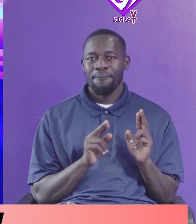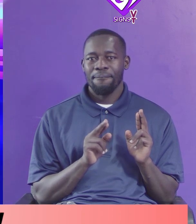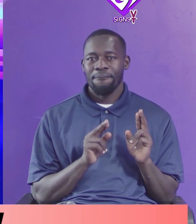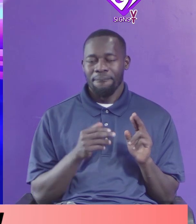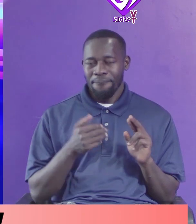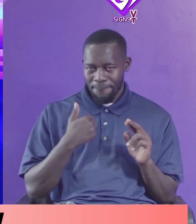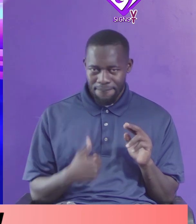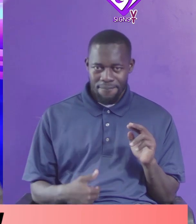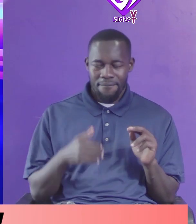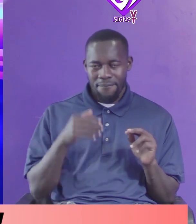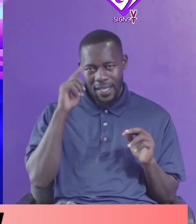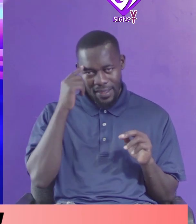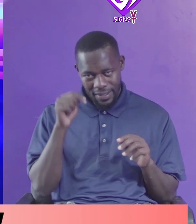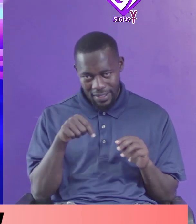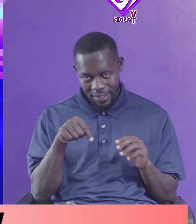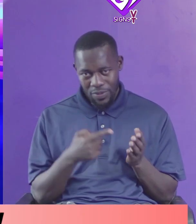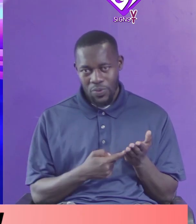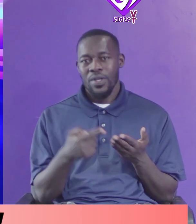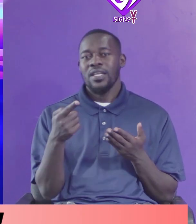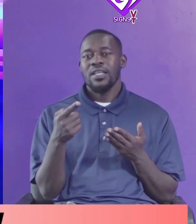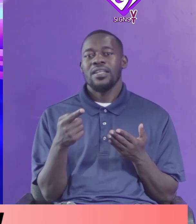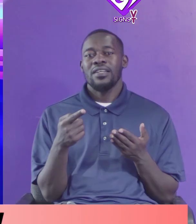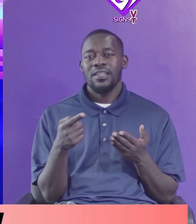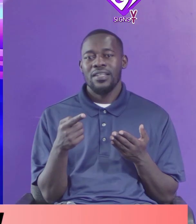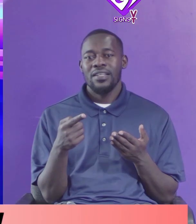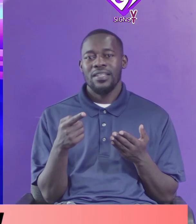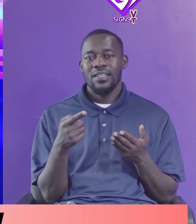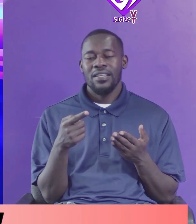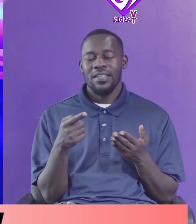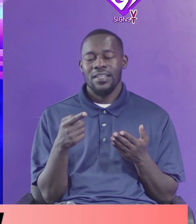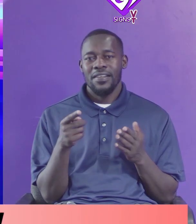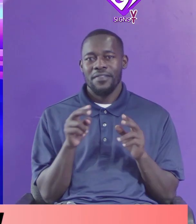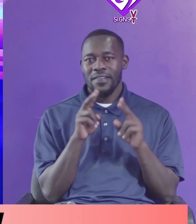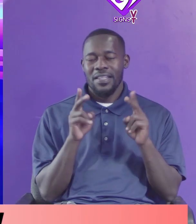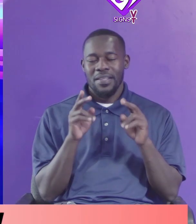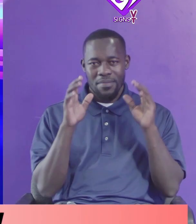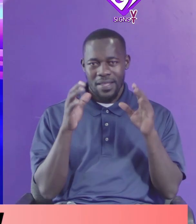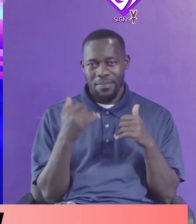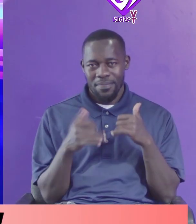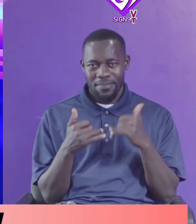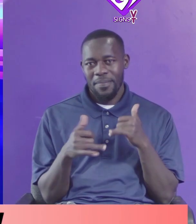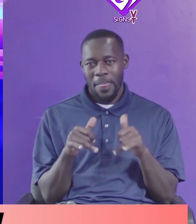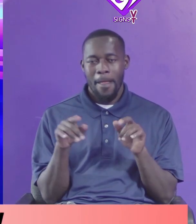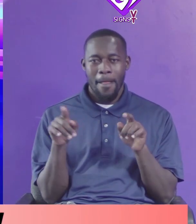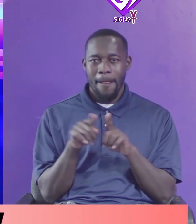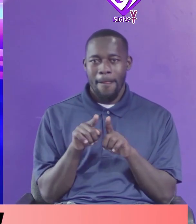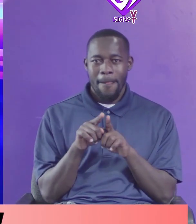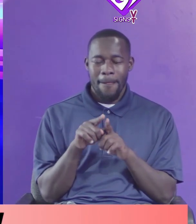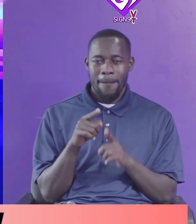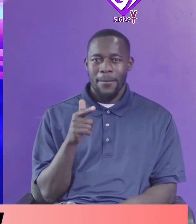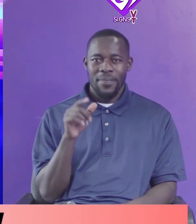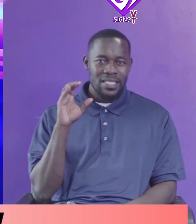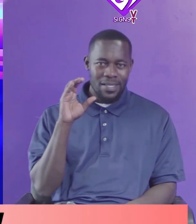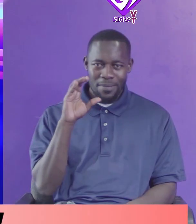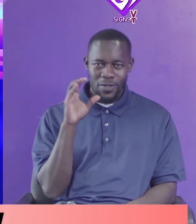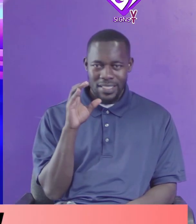I think this week, we are actually seeing like really great matches. And also Champions League gave us all this cream of all these good